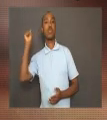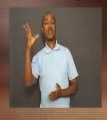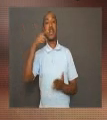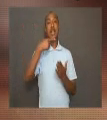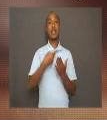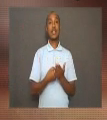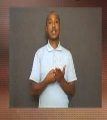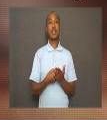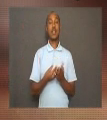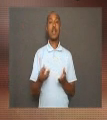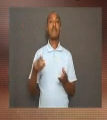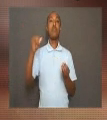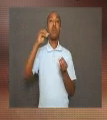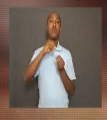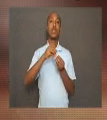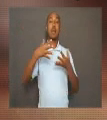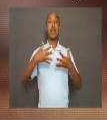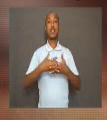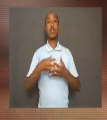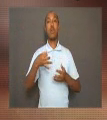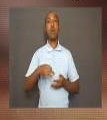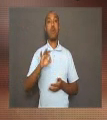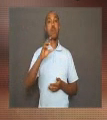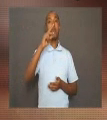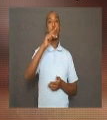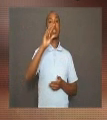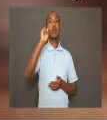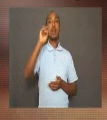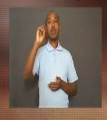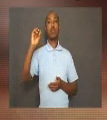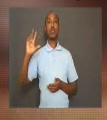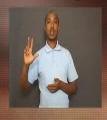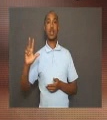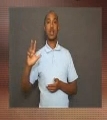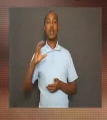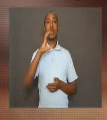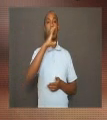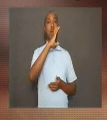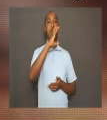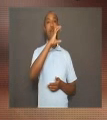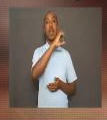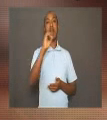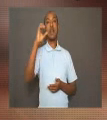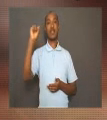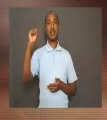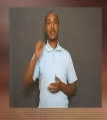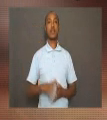This often involves a mixture of potassium nitrate, carbon, and